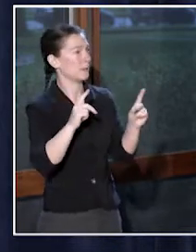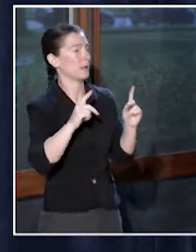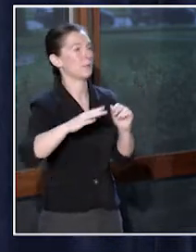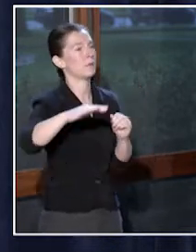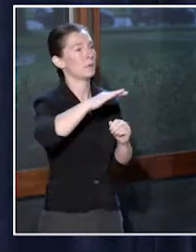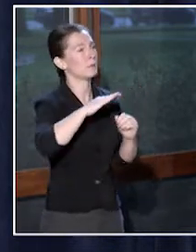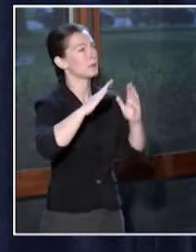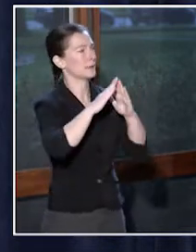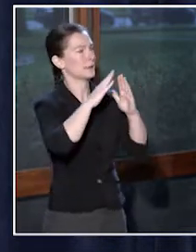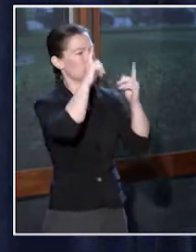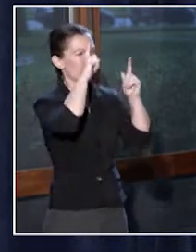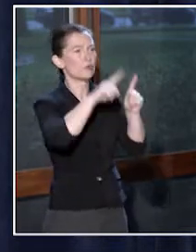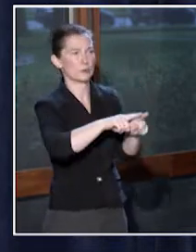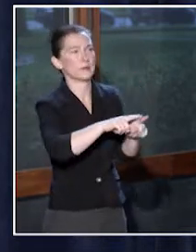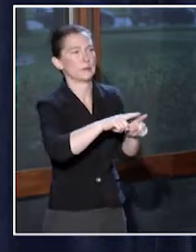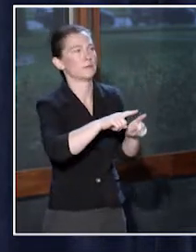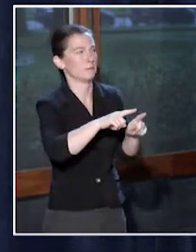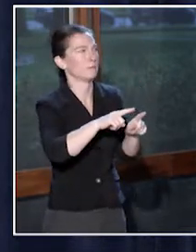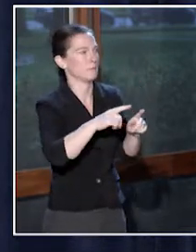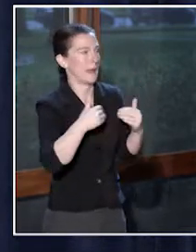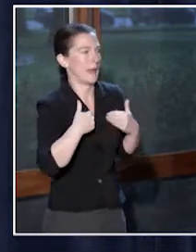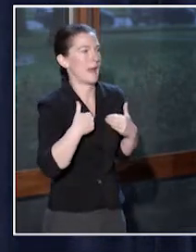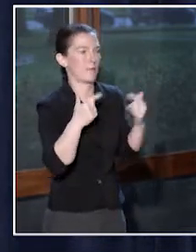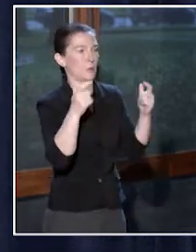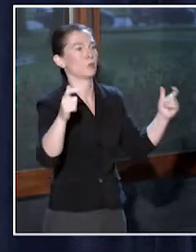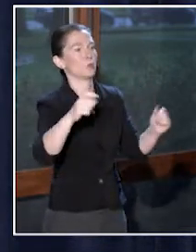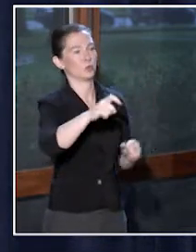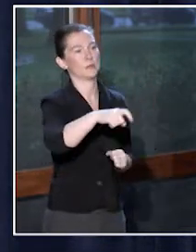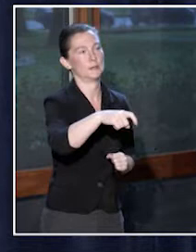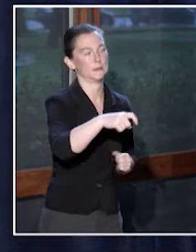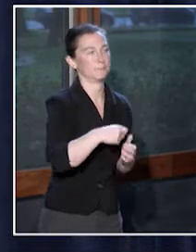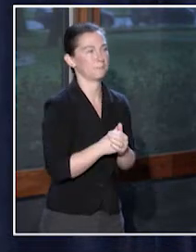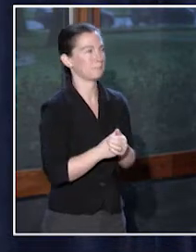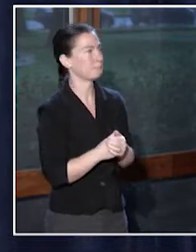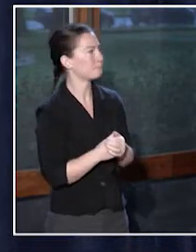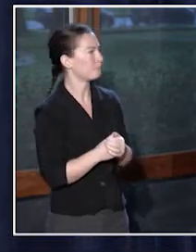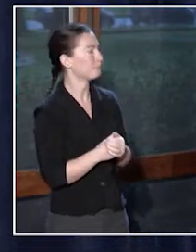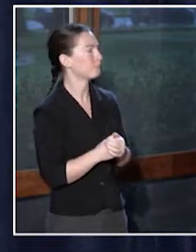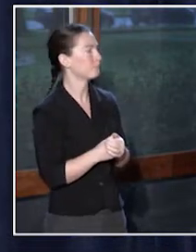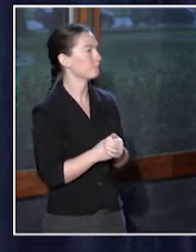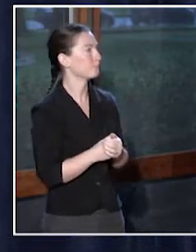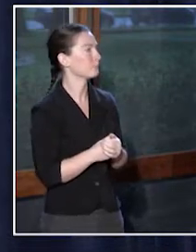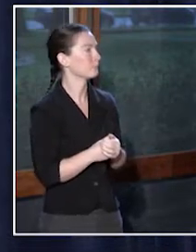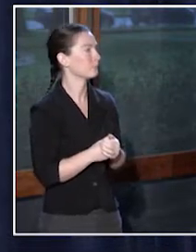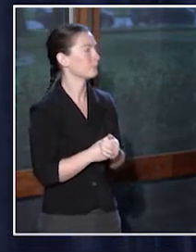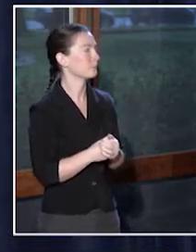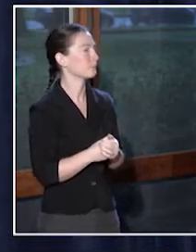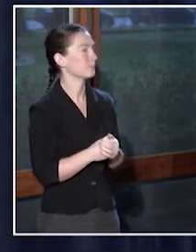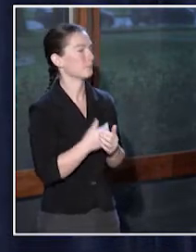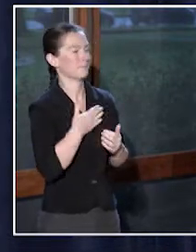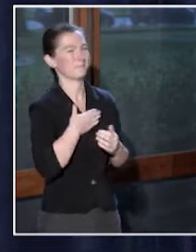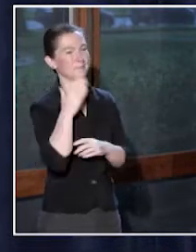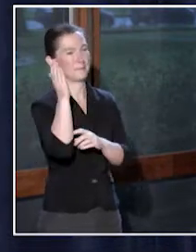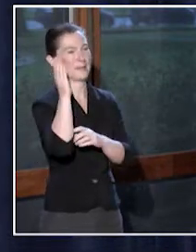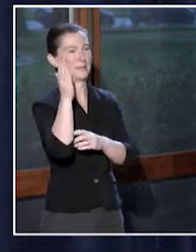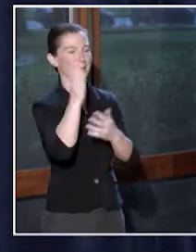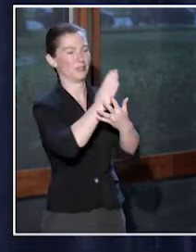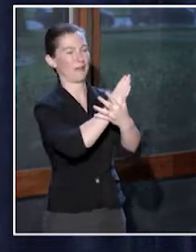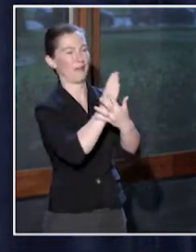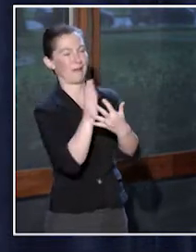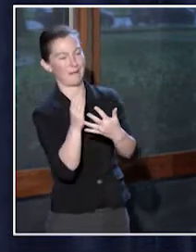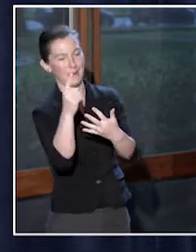need. However, and this is my first ask, I'm already halfway through this speech, this is my first ask.